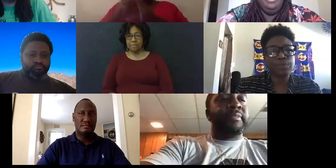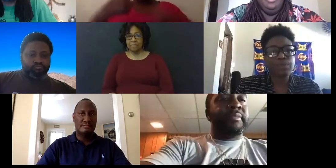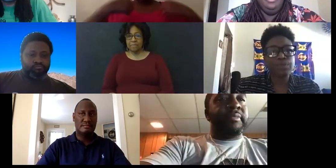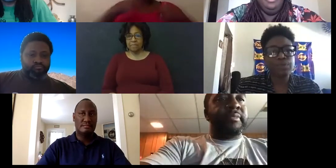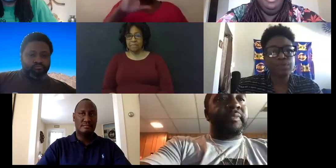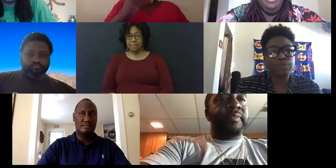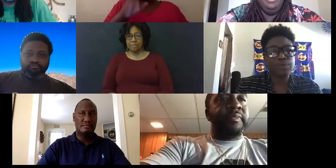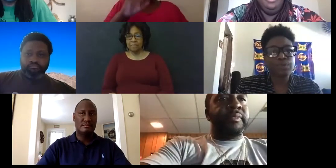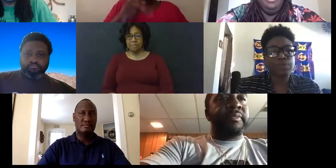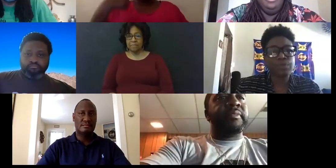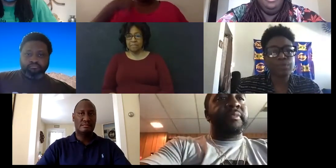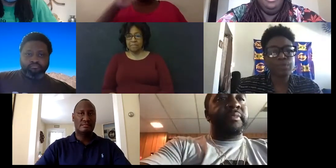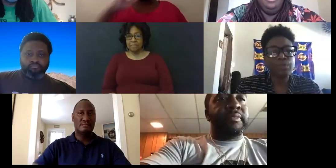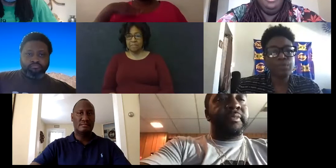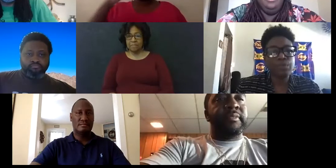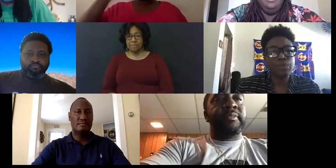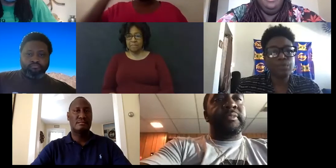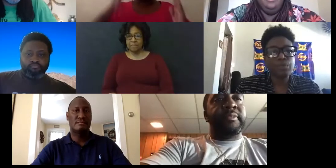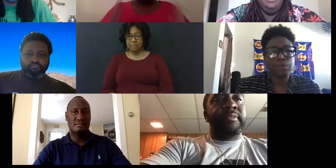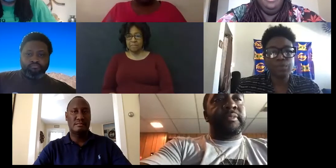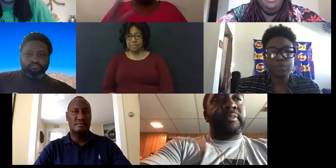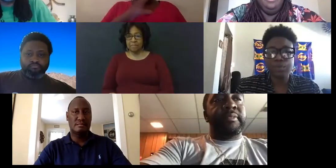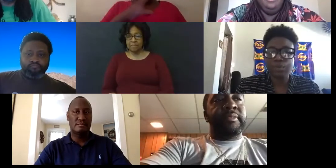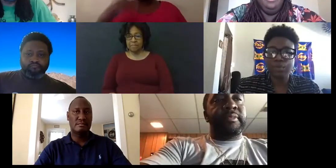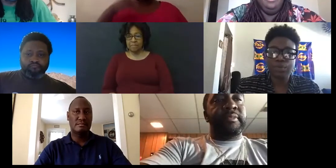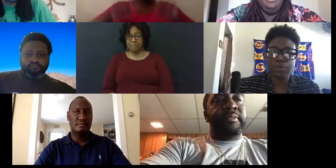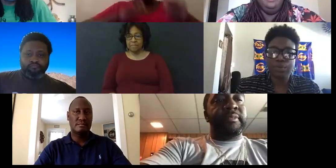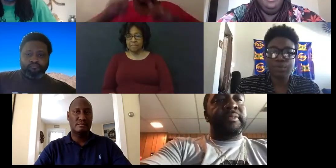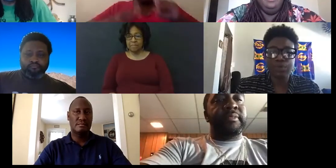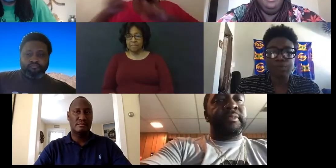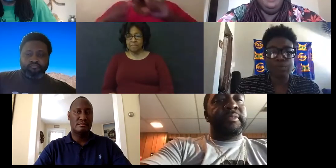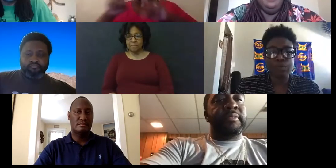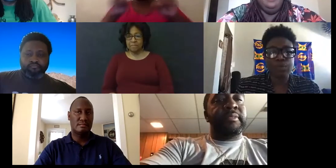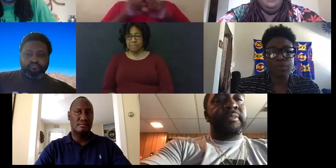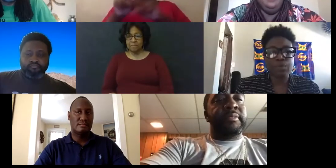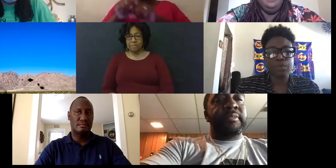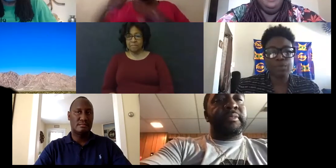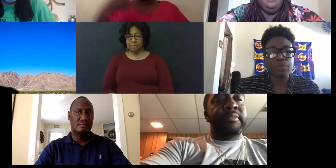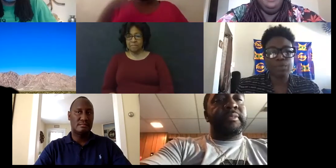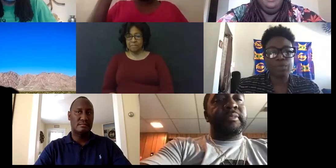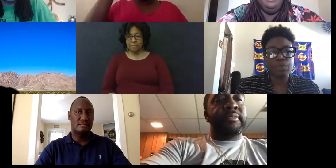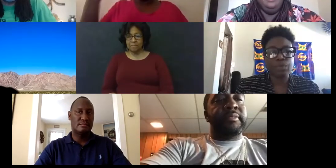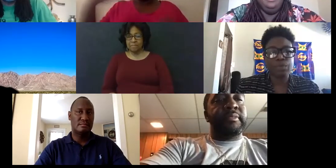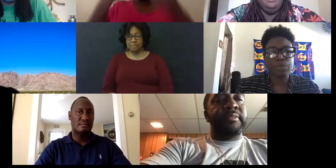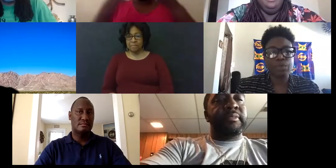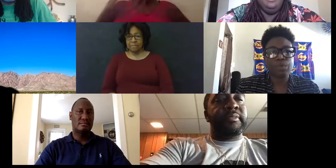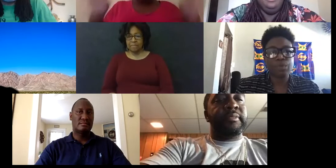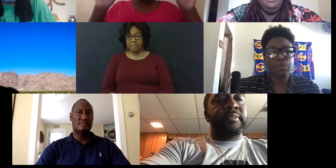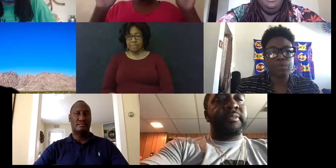the facilitator, I guess, to ask some questions and just kind of have an openness.